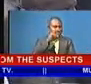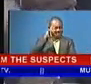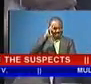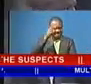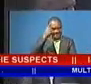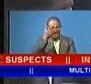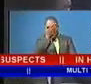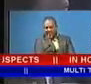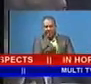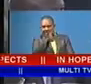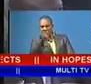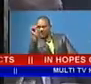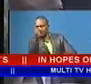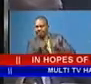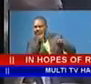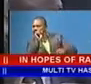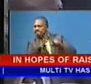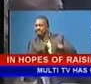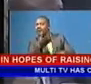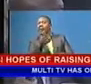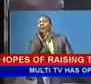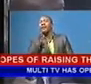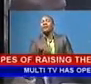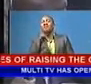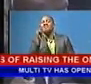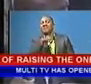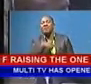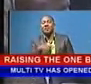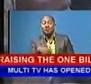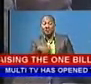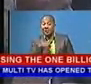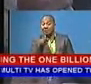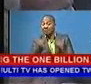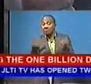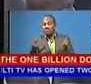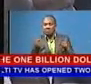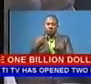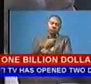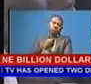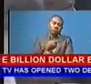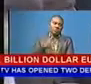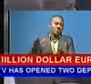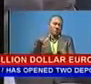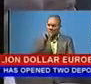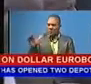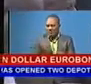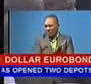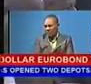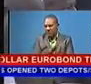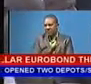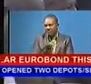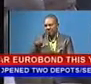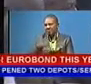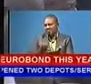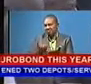the side responsible for calling the witness, and that represents a distortion or an incomplete account of the truth